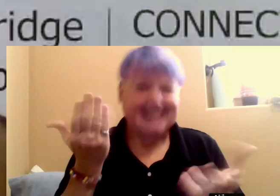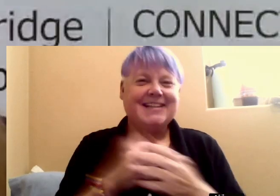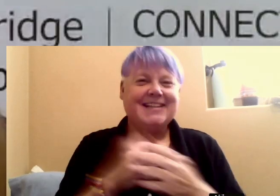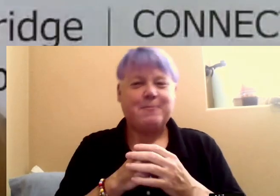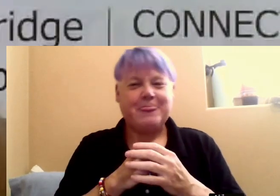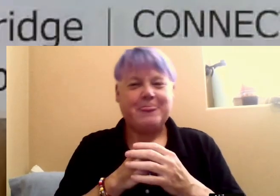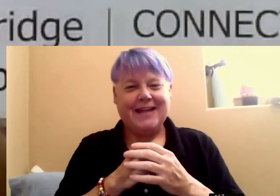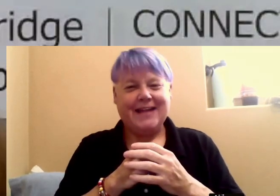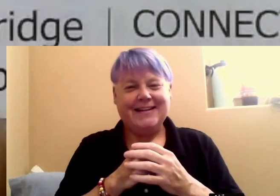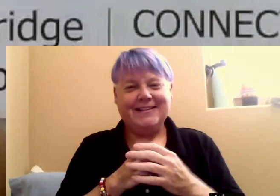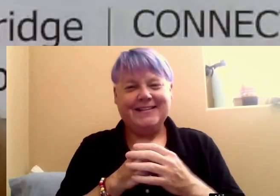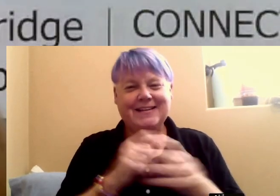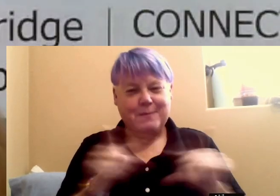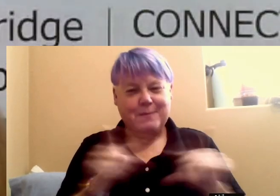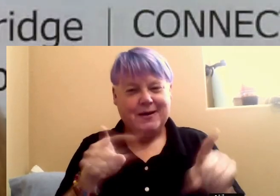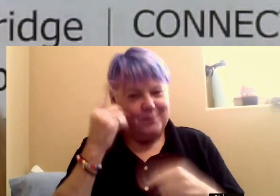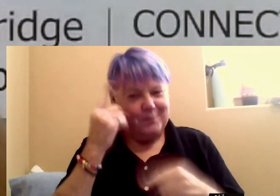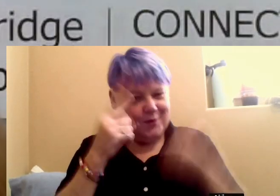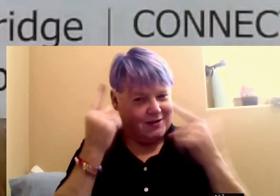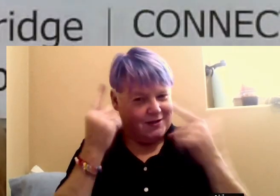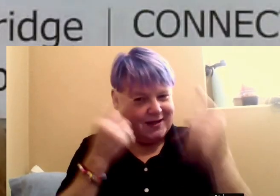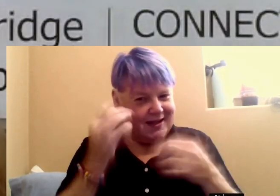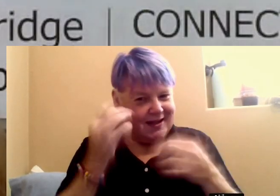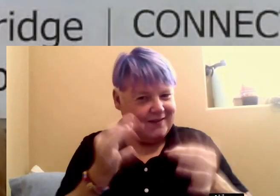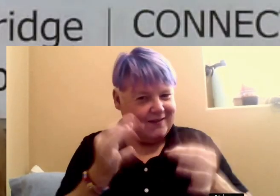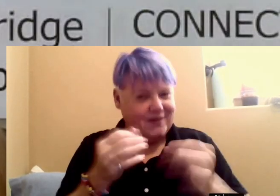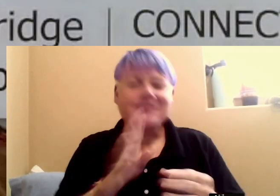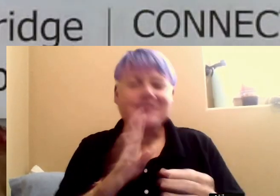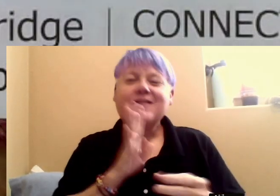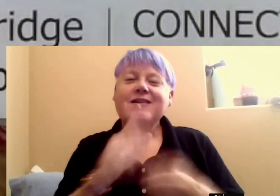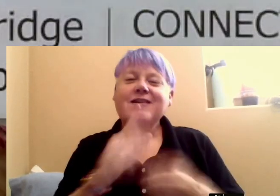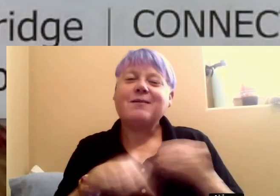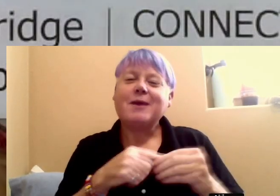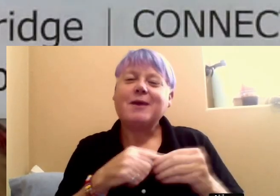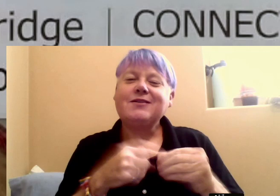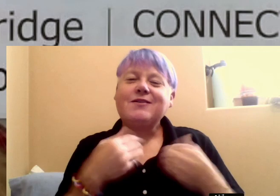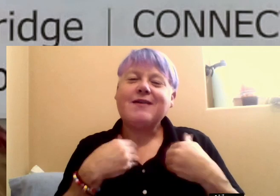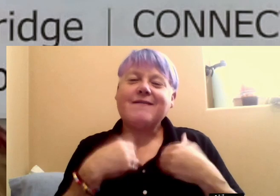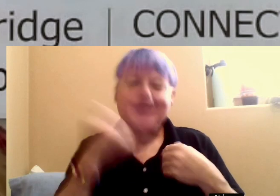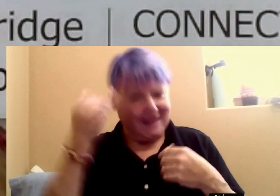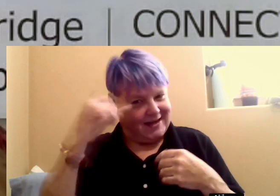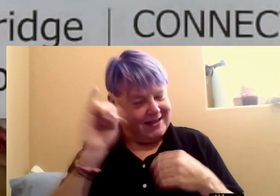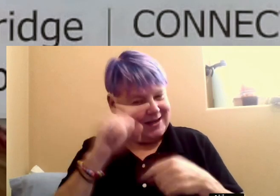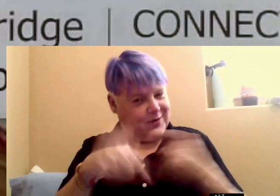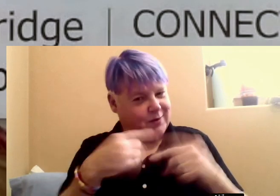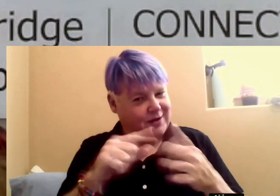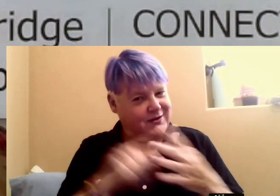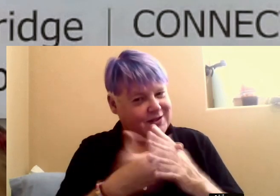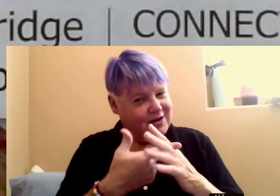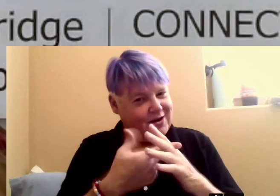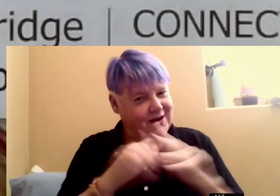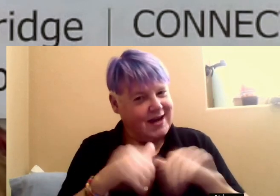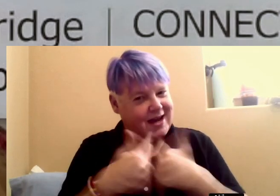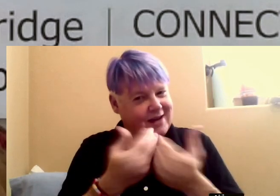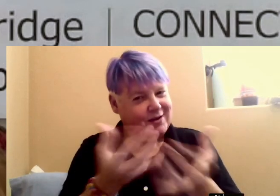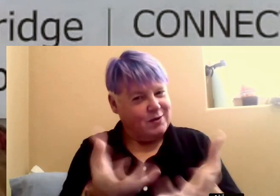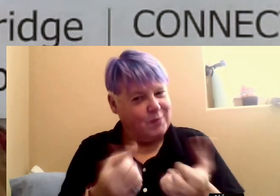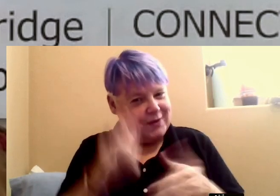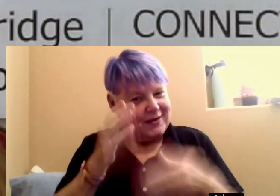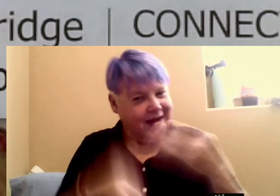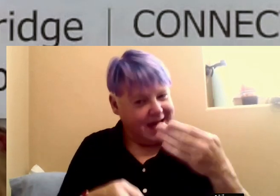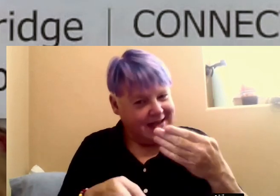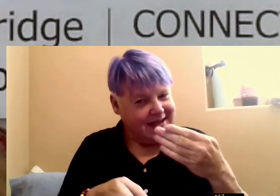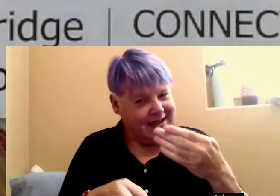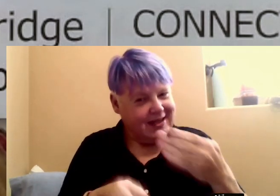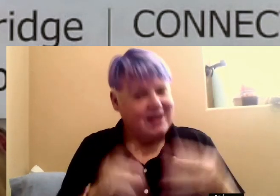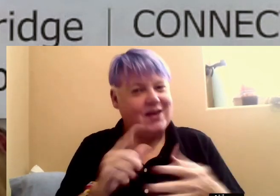Shocked, I know. But I'm wondering if you could talk about, like, do you have an idea when you first start of how you want the ending to sort of be and how it kind